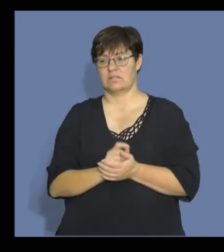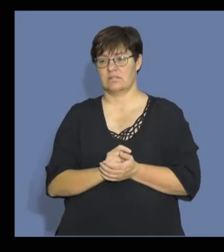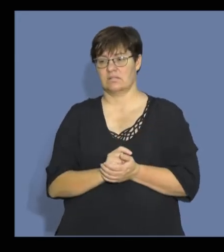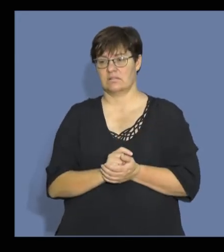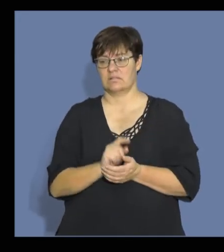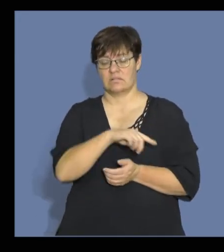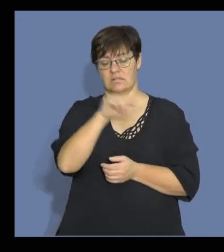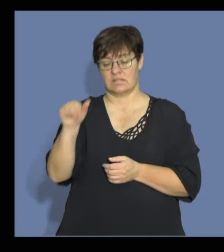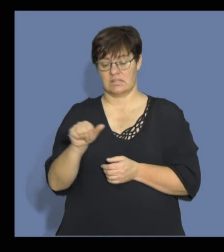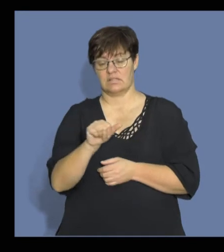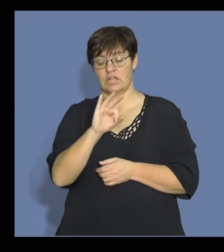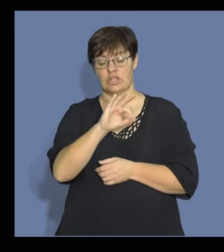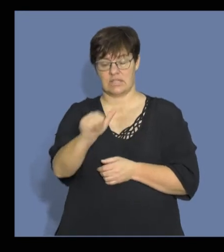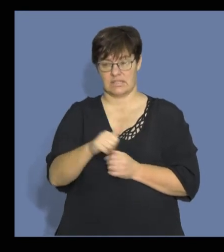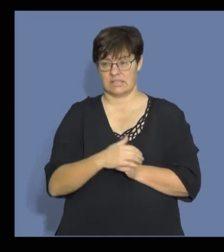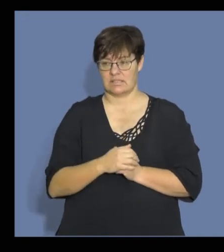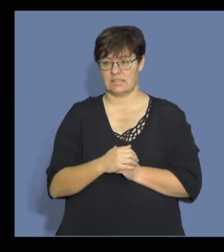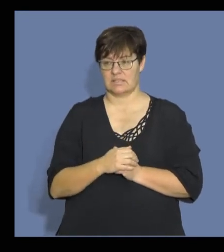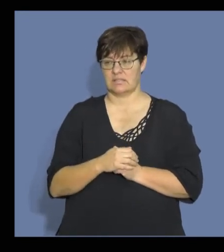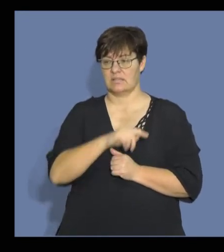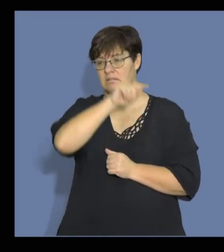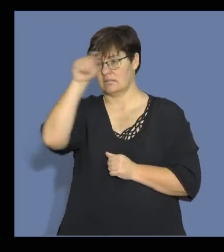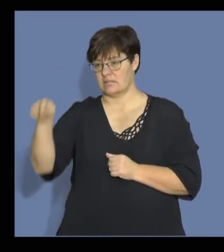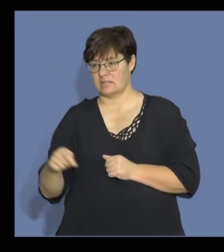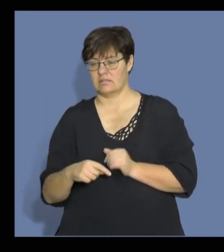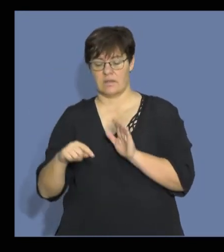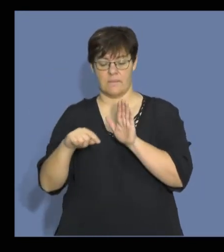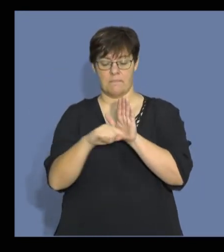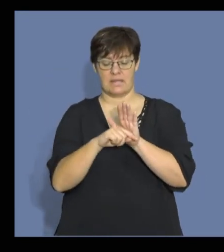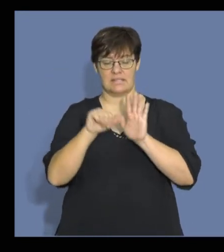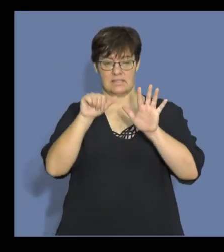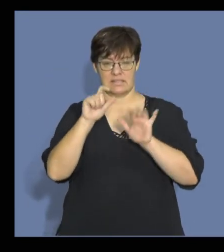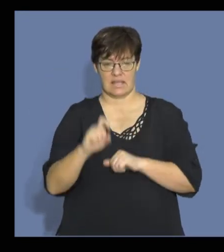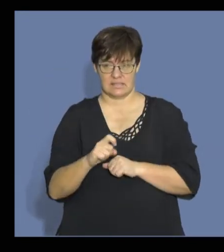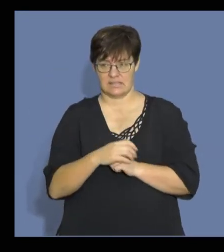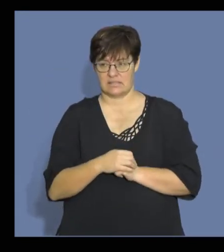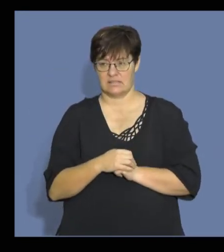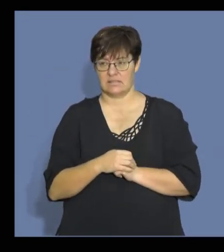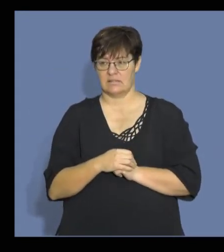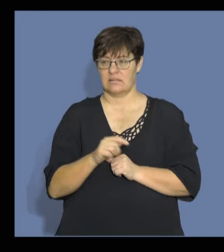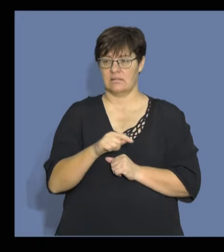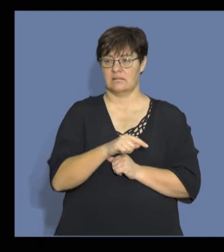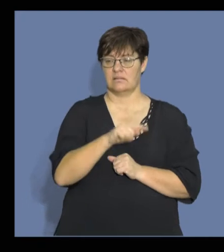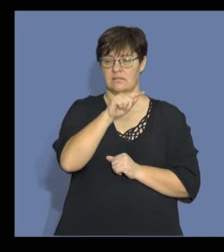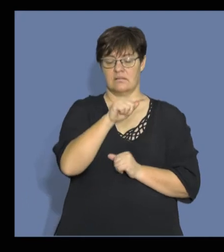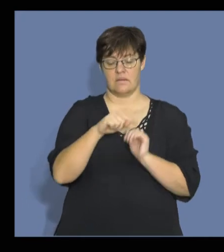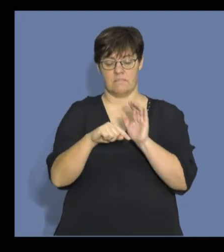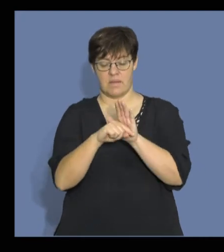went 6 times by 6 is 36. 6 times by minus x is minus